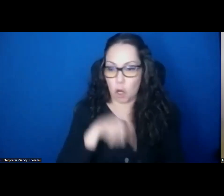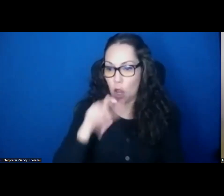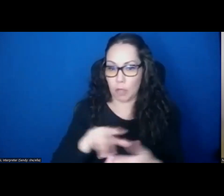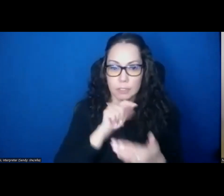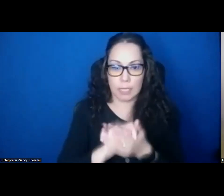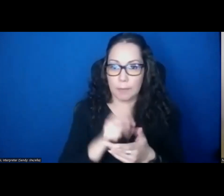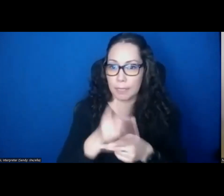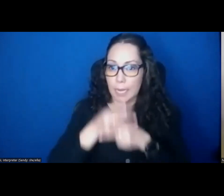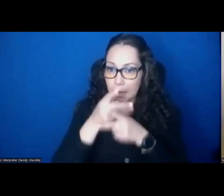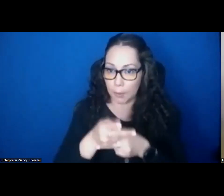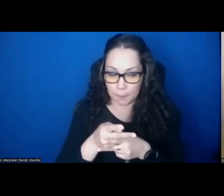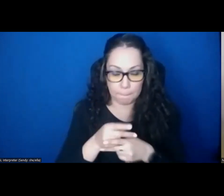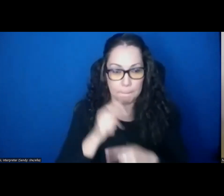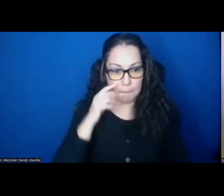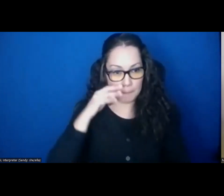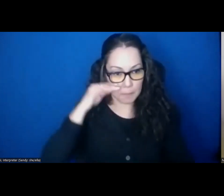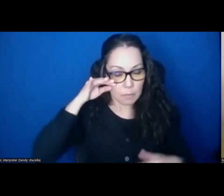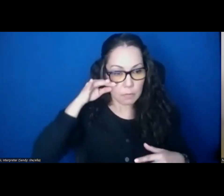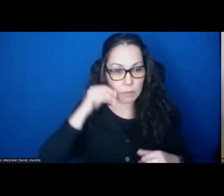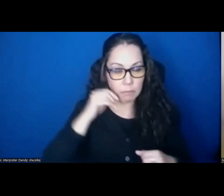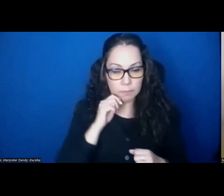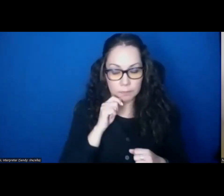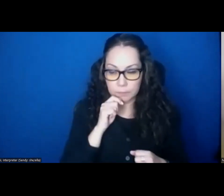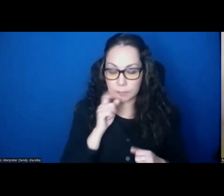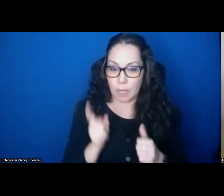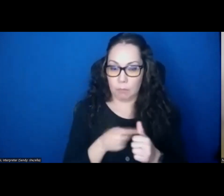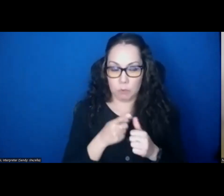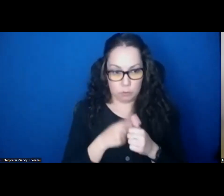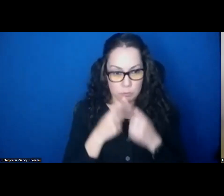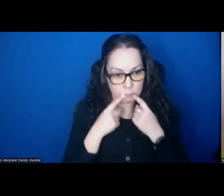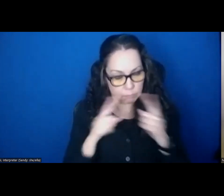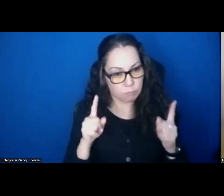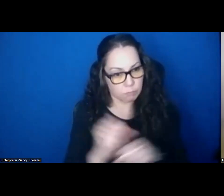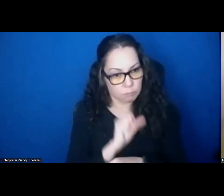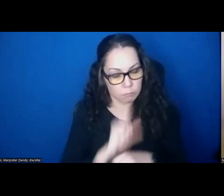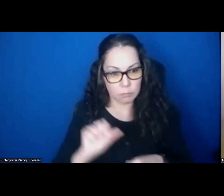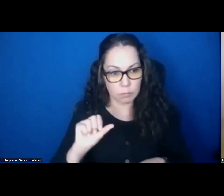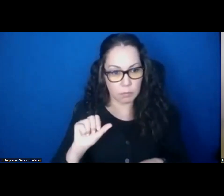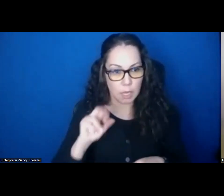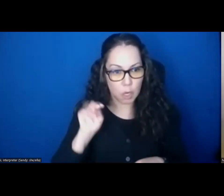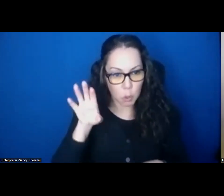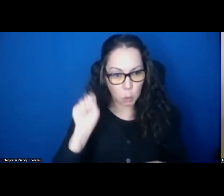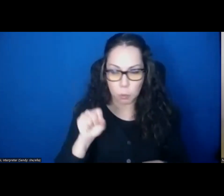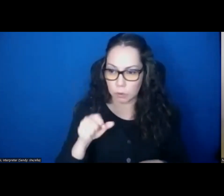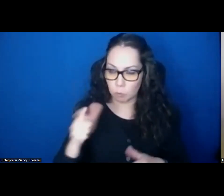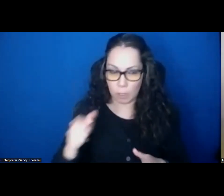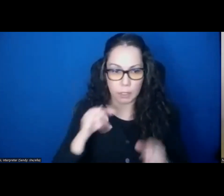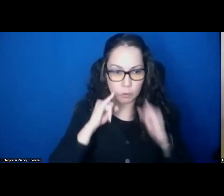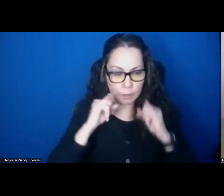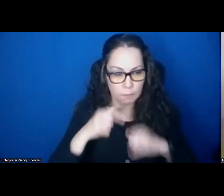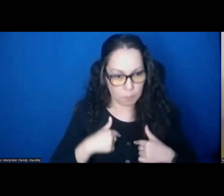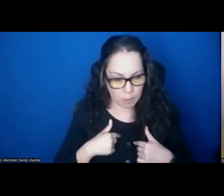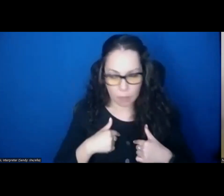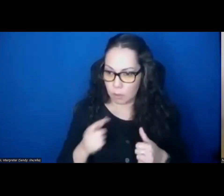That is until a respected news outlet wanted to film me and mom during one of our first outdoor visits on